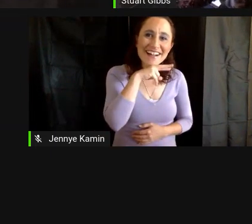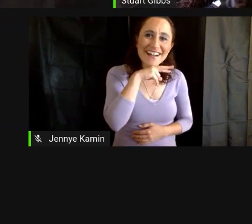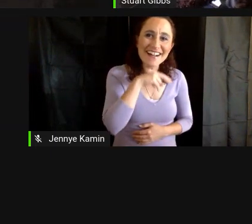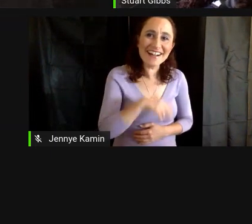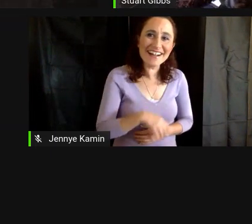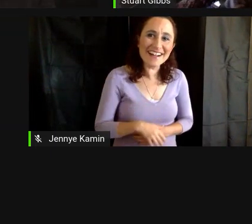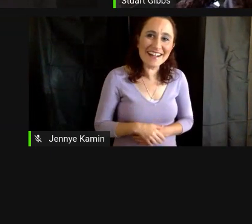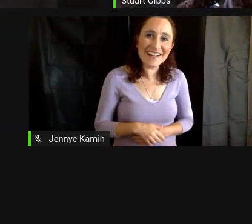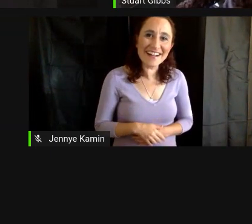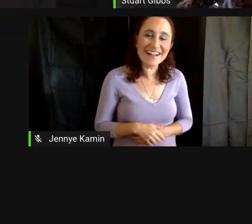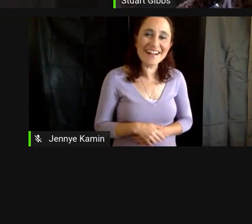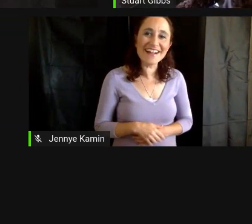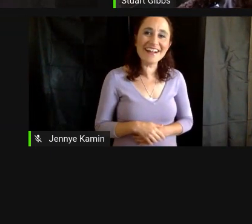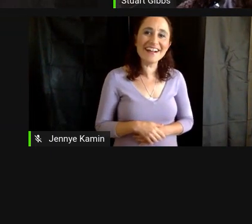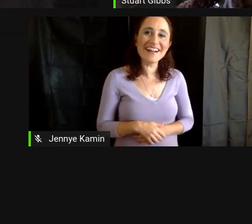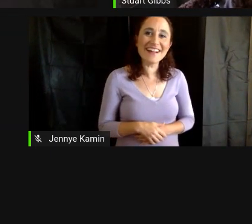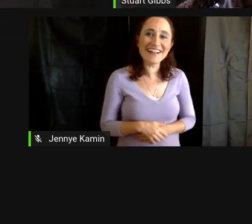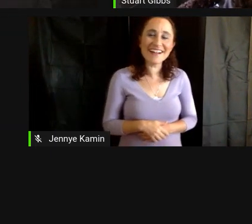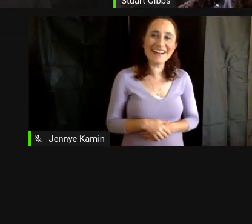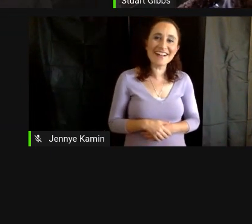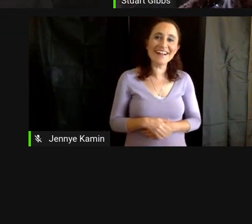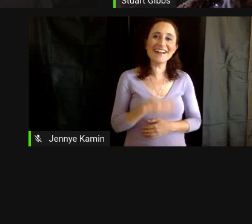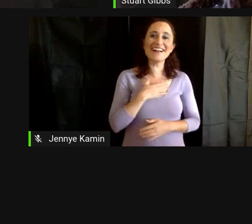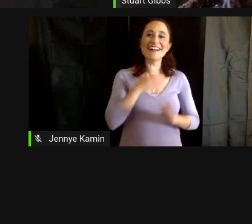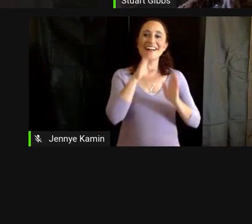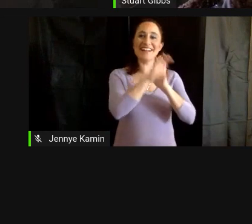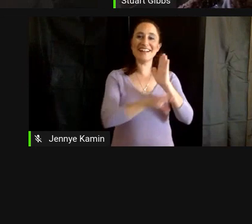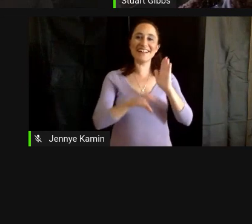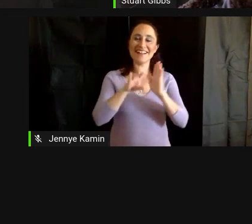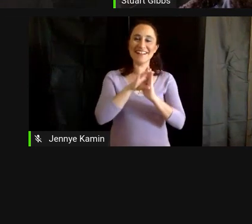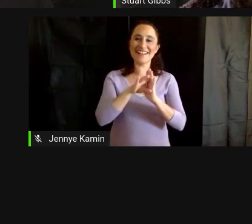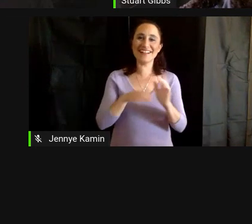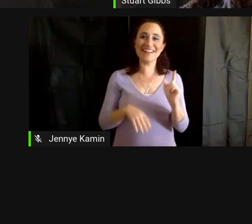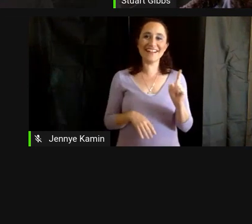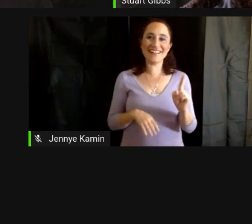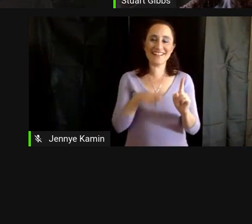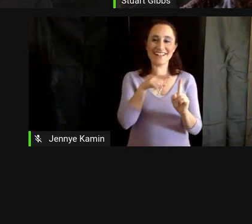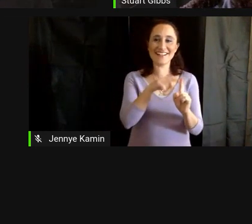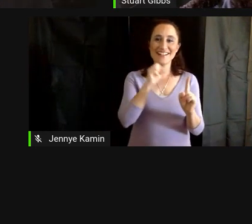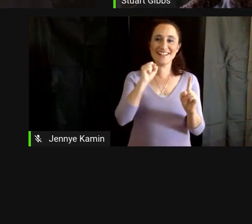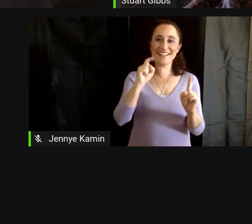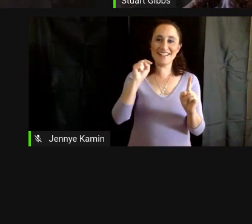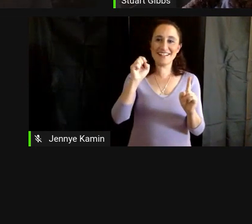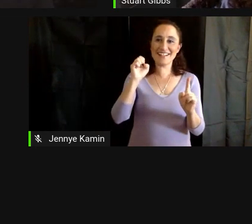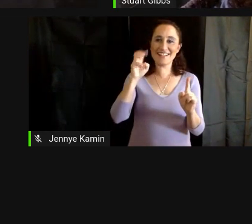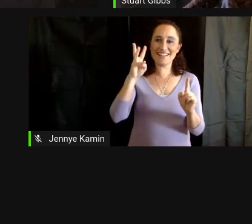let's see. So my character, little Stewie,